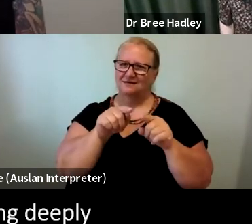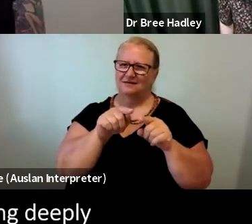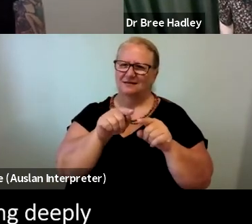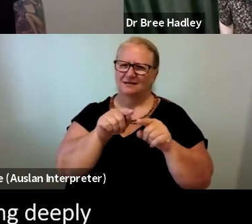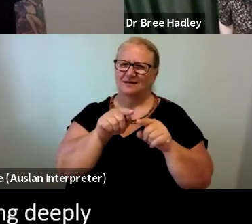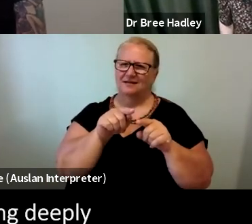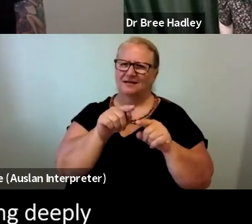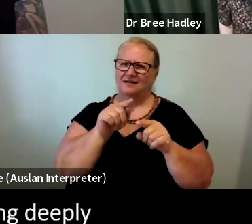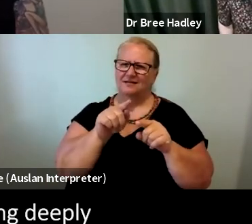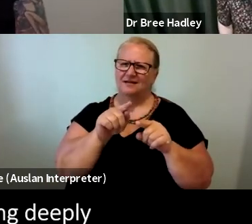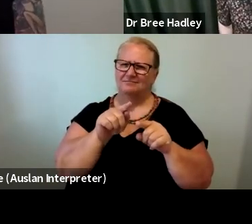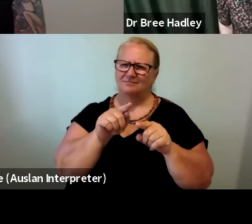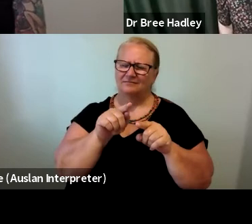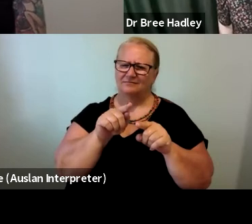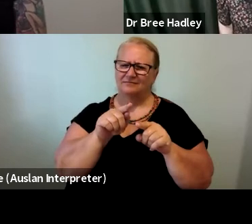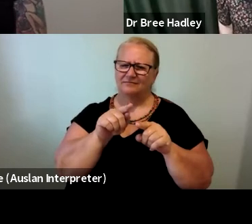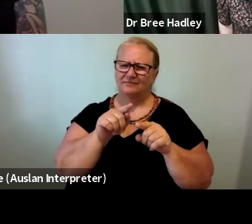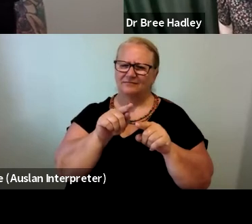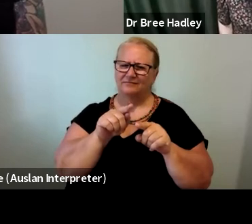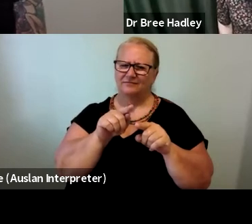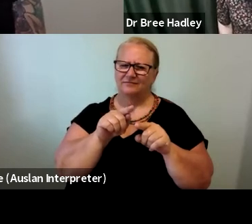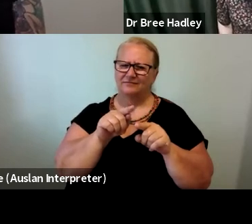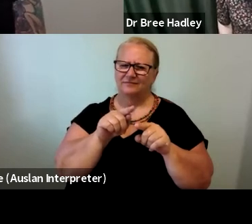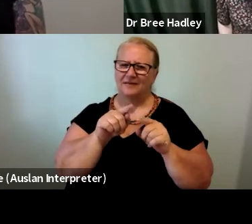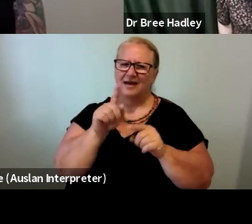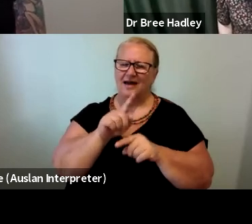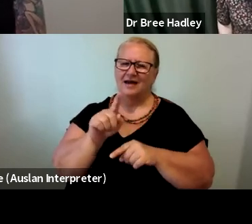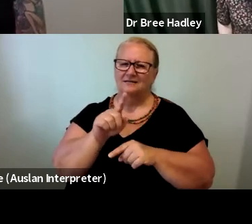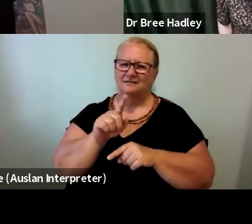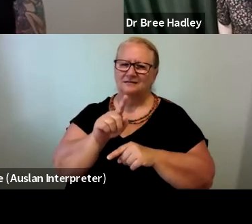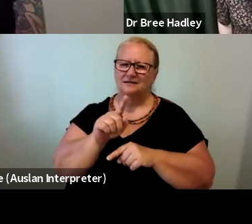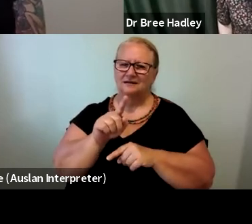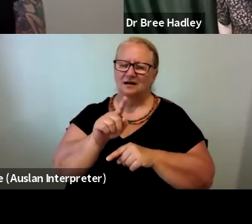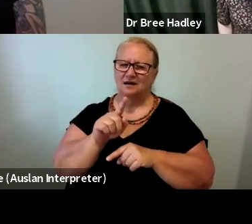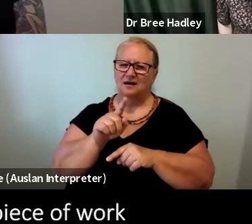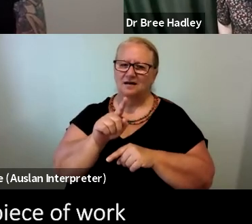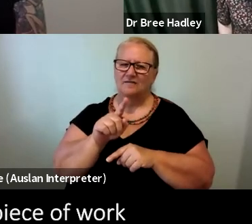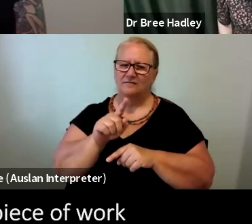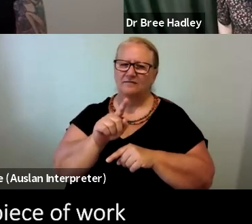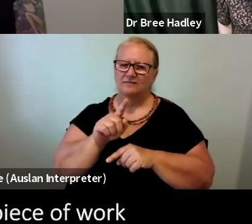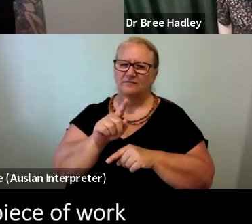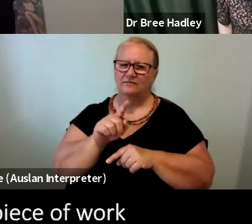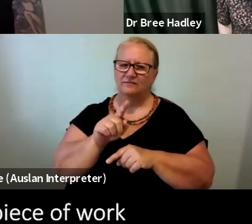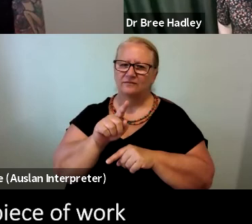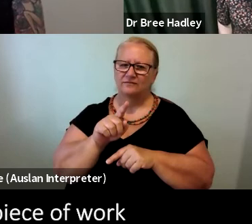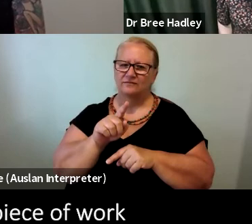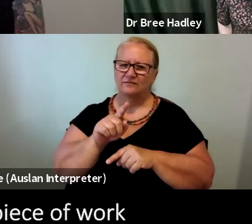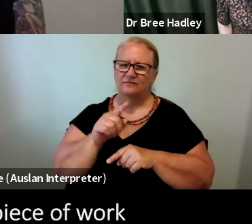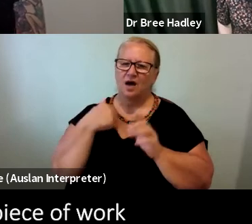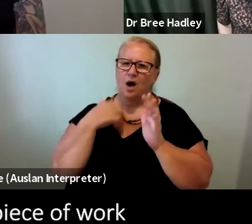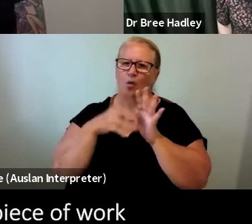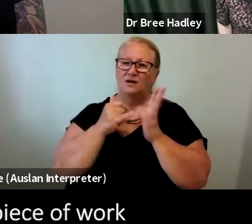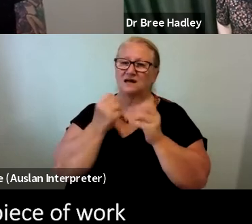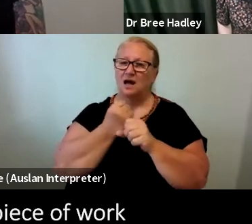in care. And I was struck by, I was making a piece